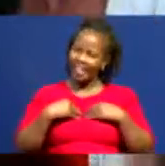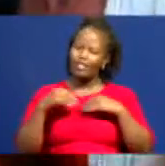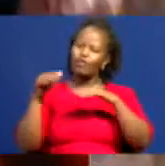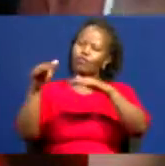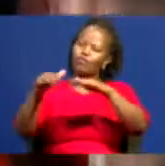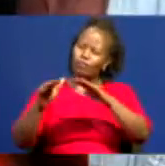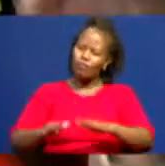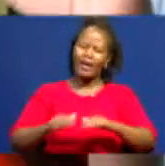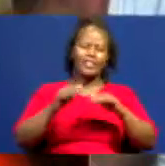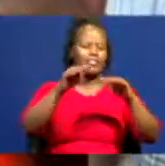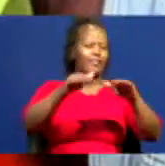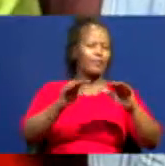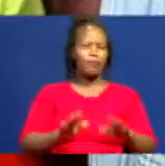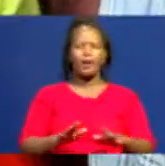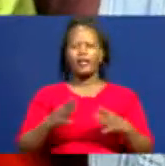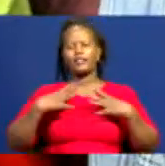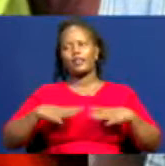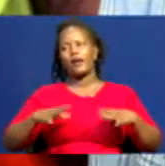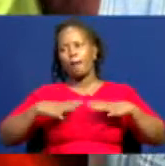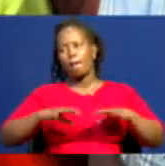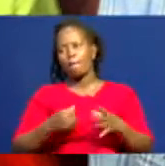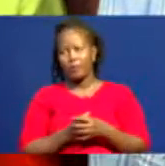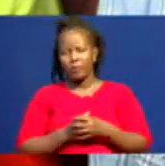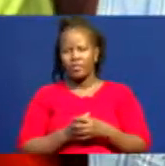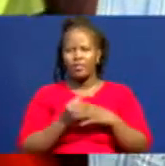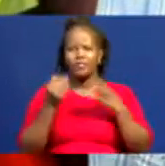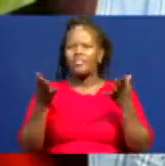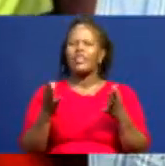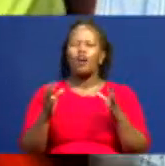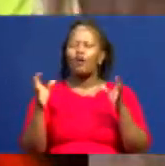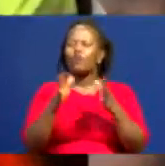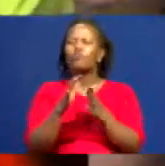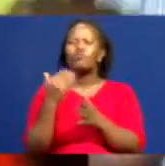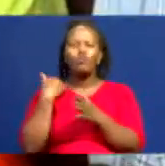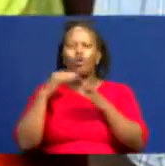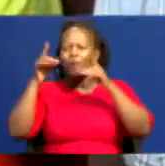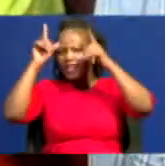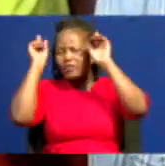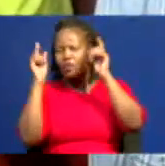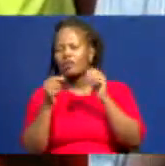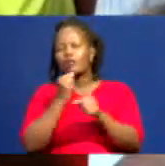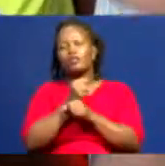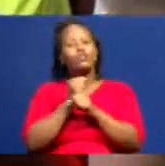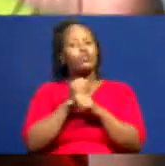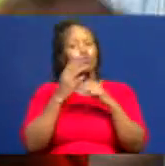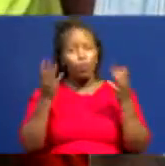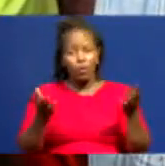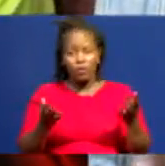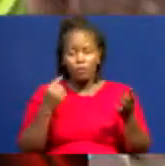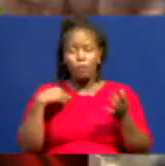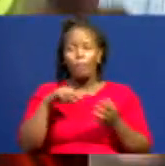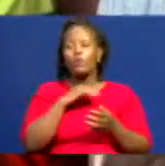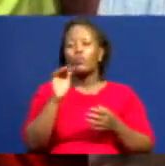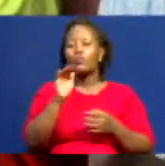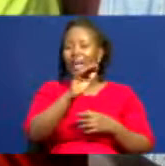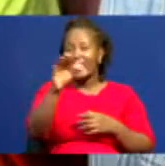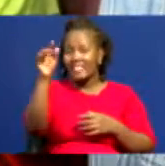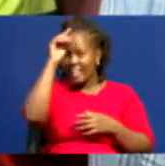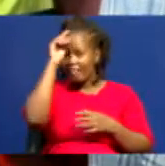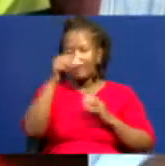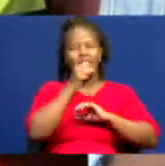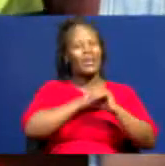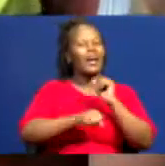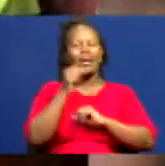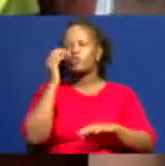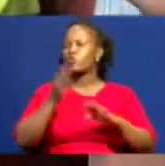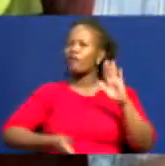watu. These people are up to. Nini wanaitaka hapa? Tunataka kuomba serikali. Waondoe hawa watu mara moja kwa